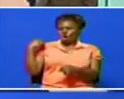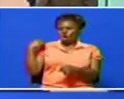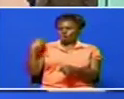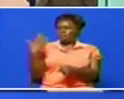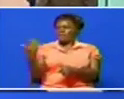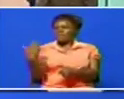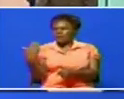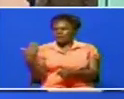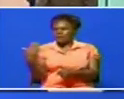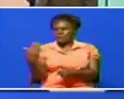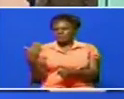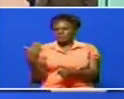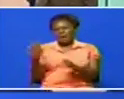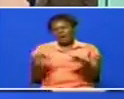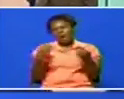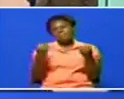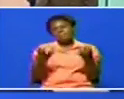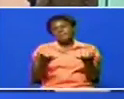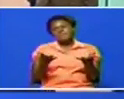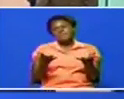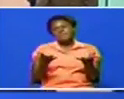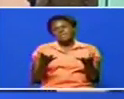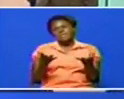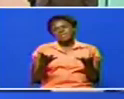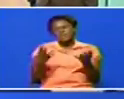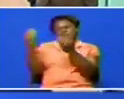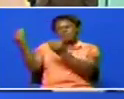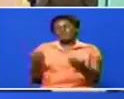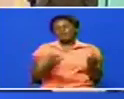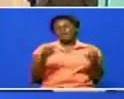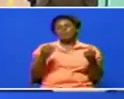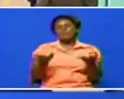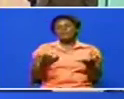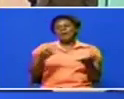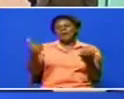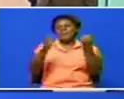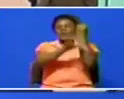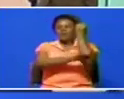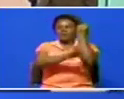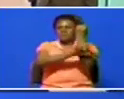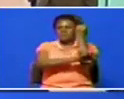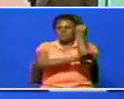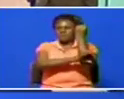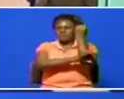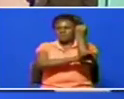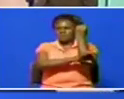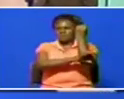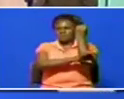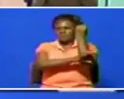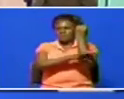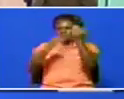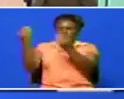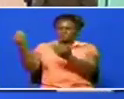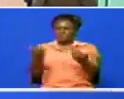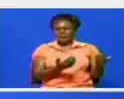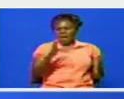papers. How many trees do we have? Hata kama ni kuimport. Hata hizo countries zingine zitakuwa importation